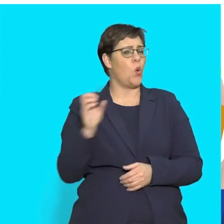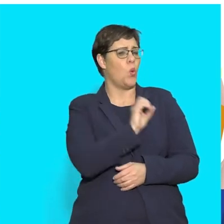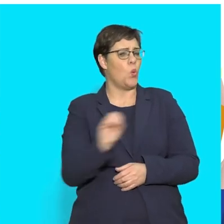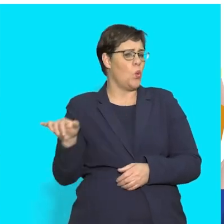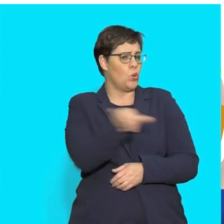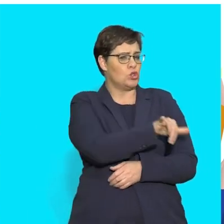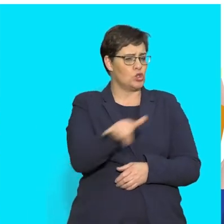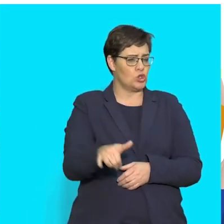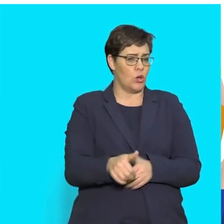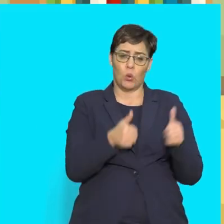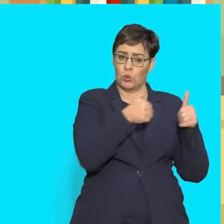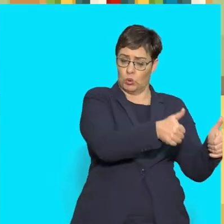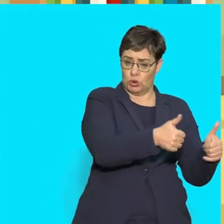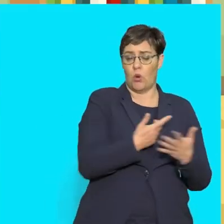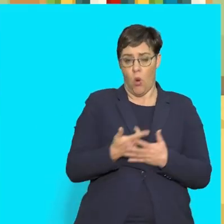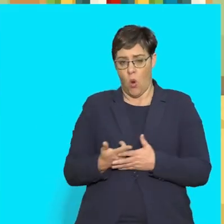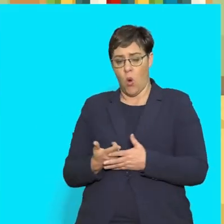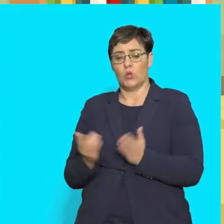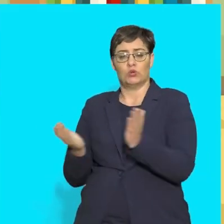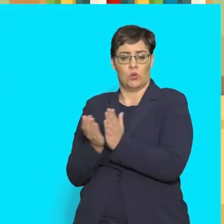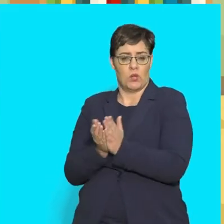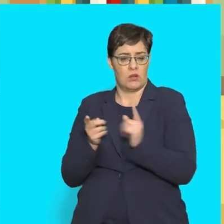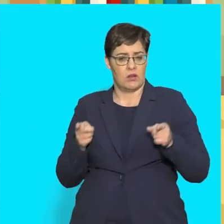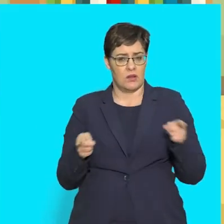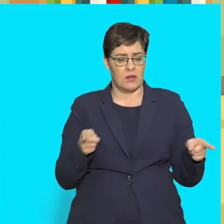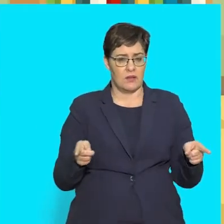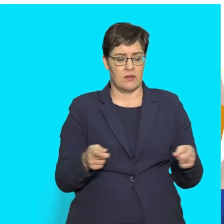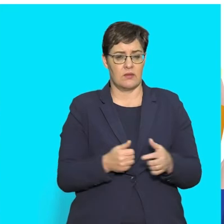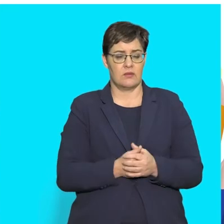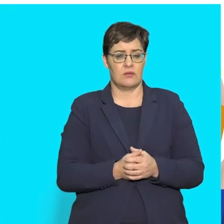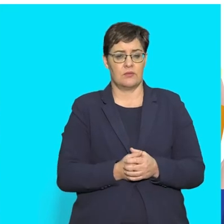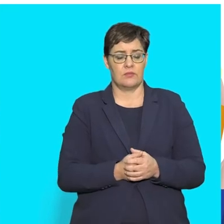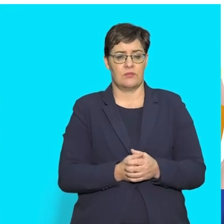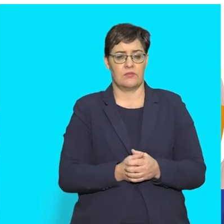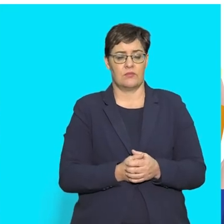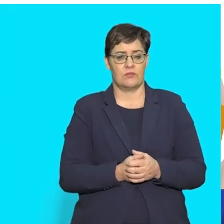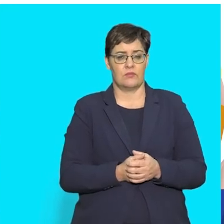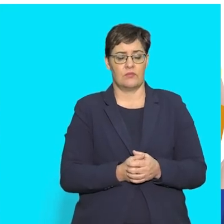long oo sound? Good or school?